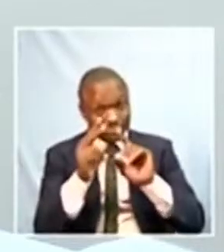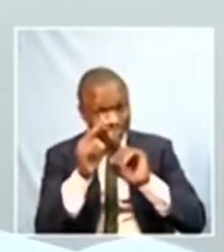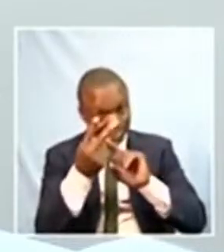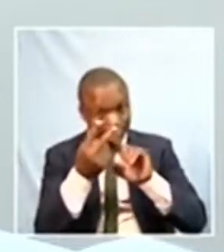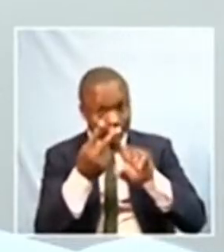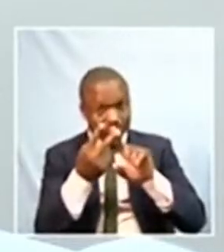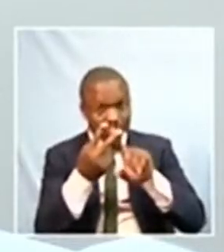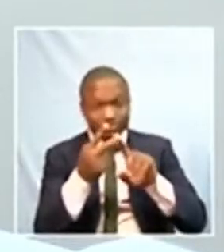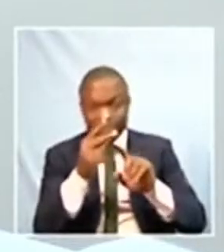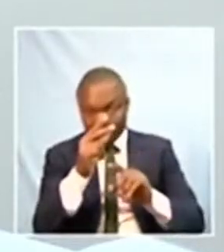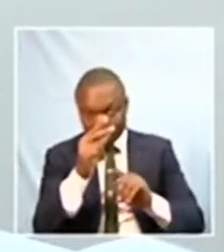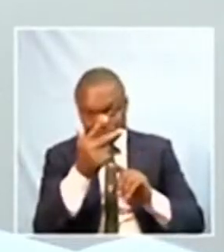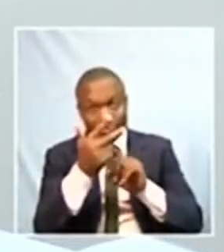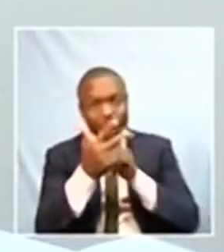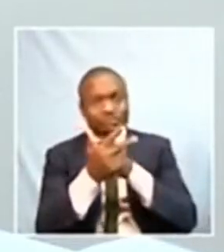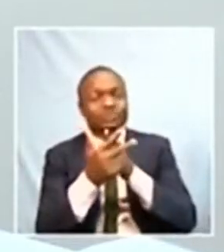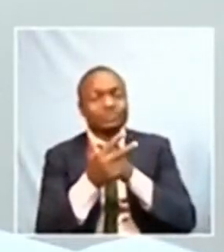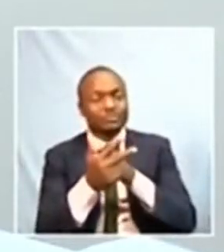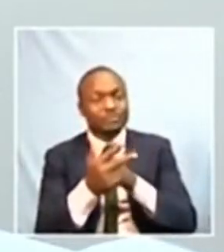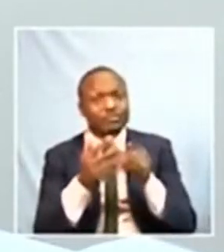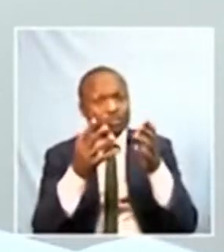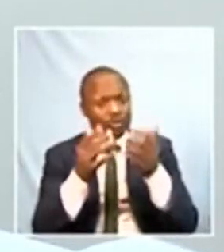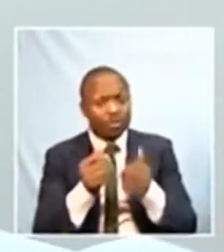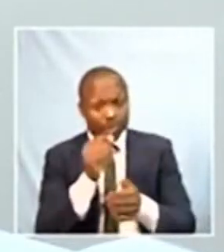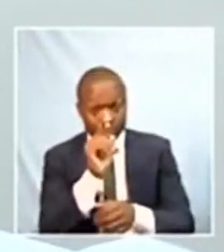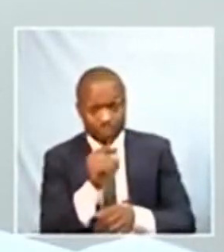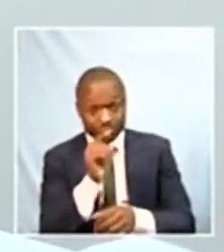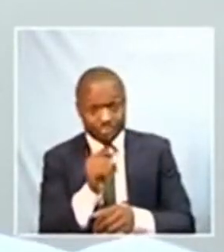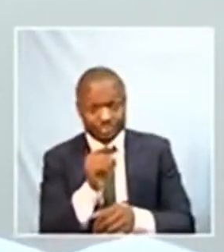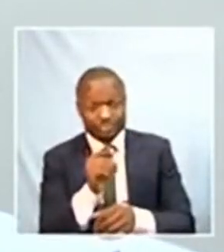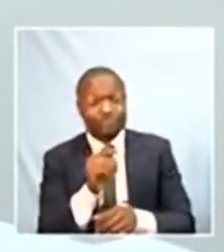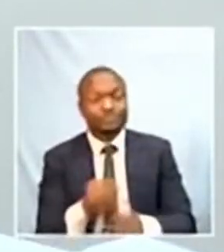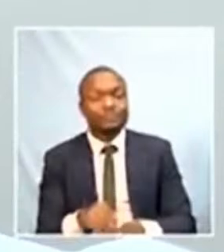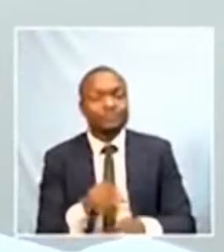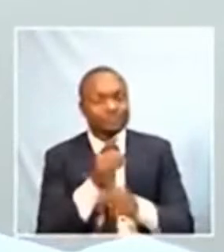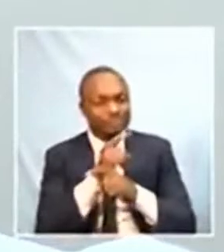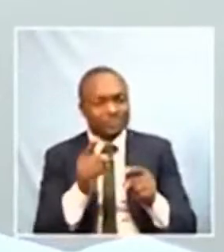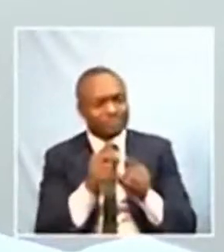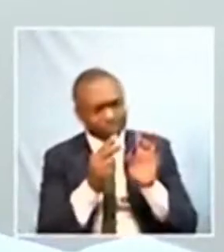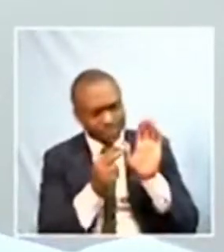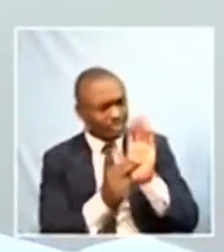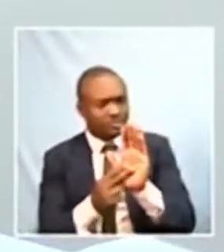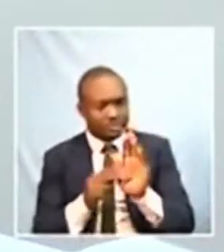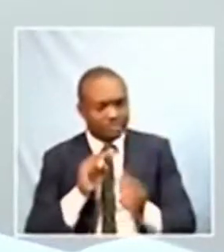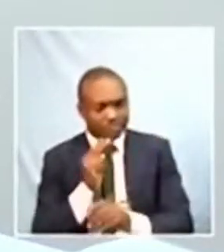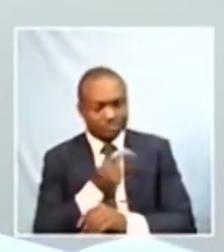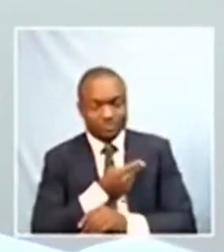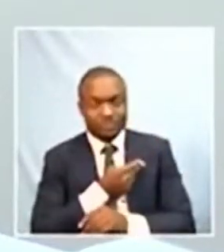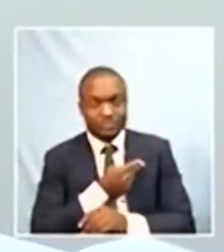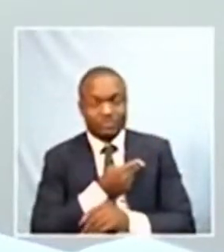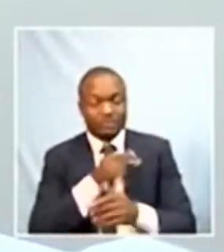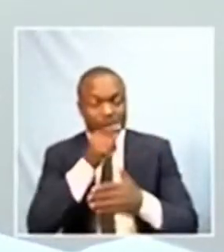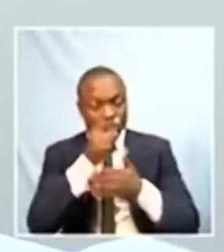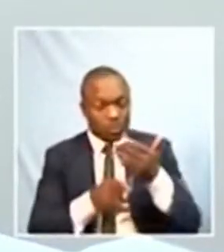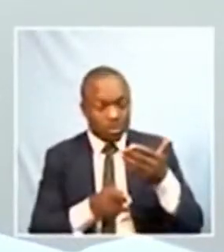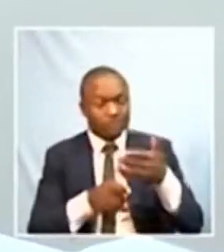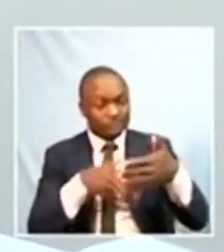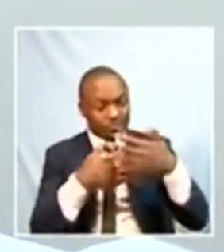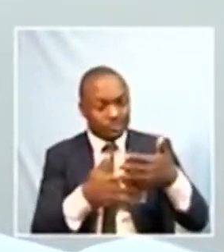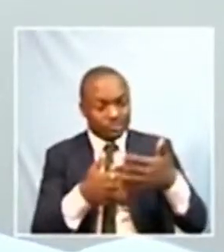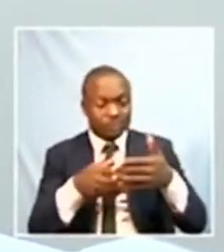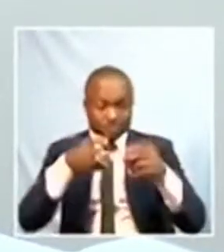second, third, we would like you to just show us at which page was